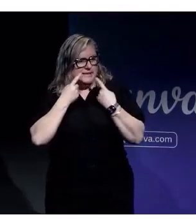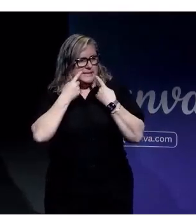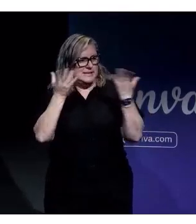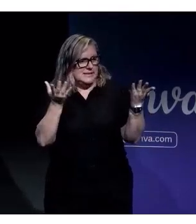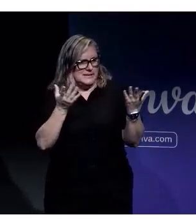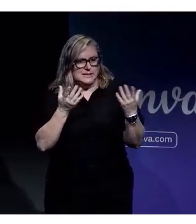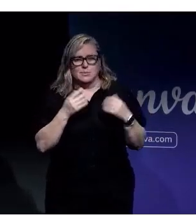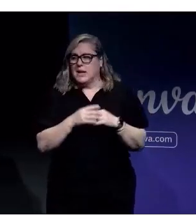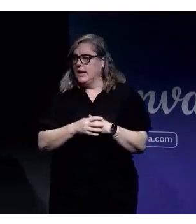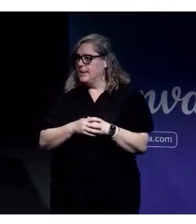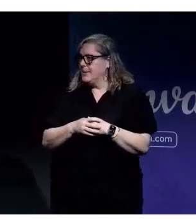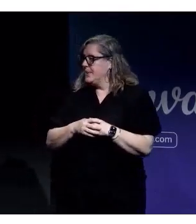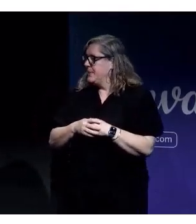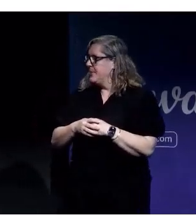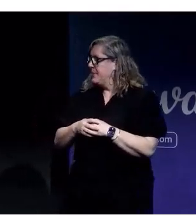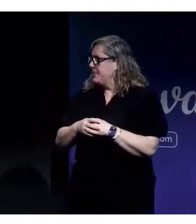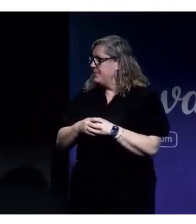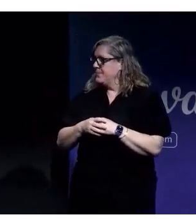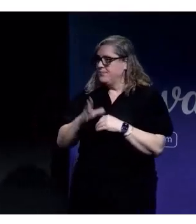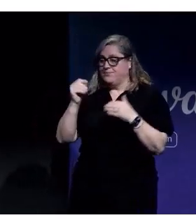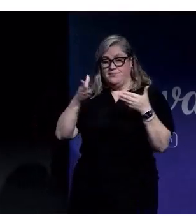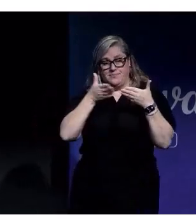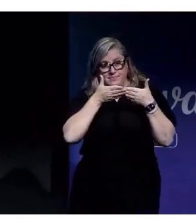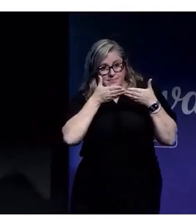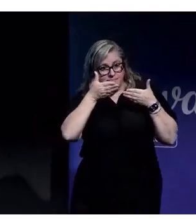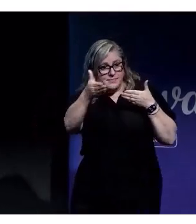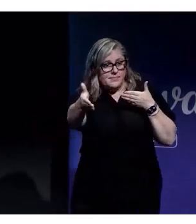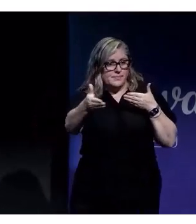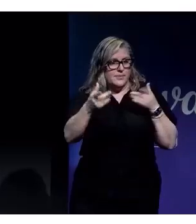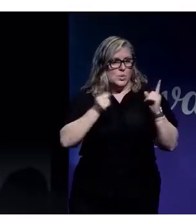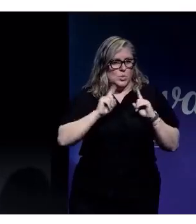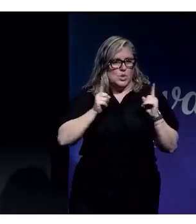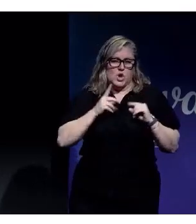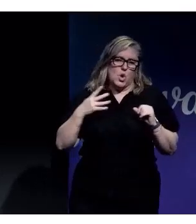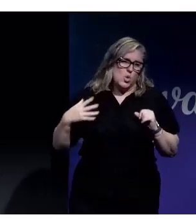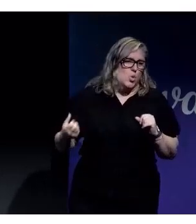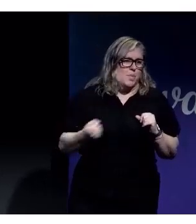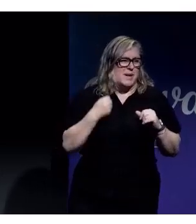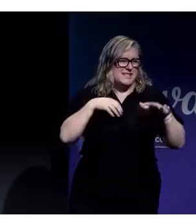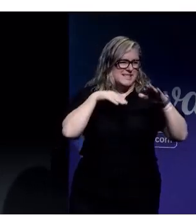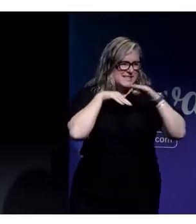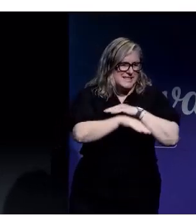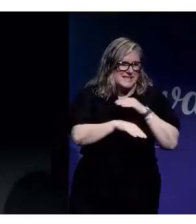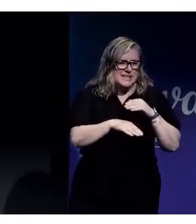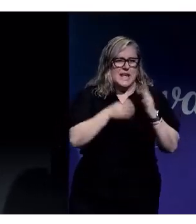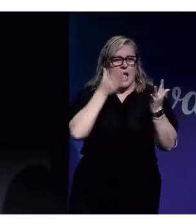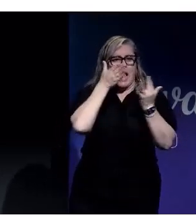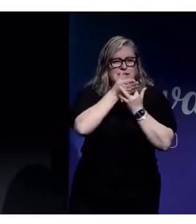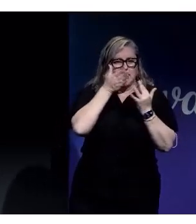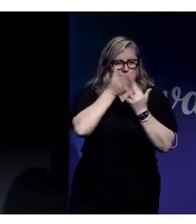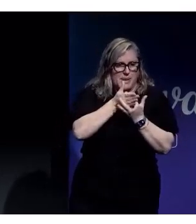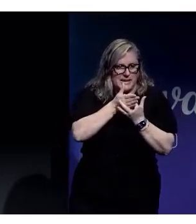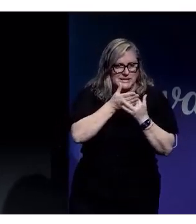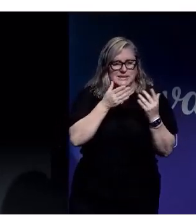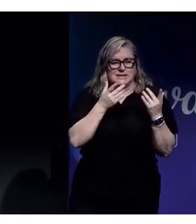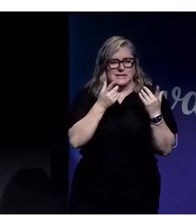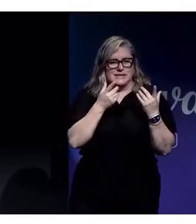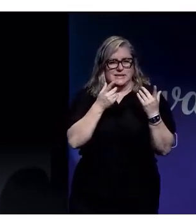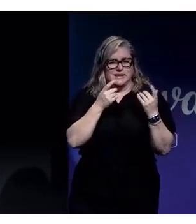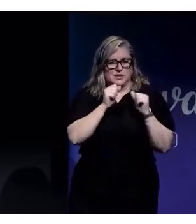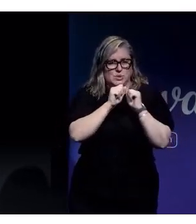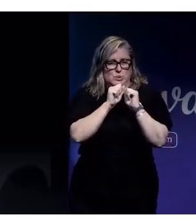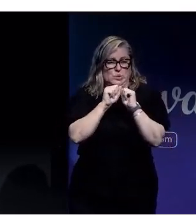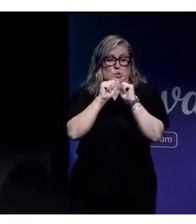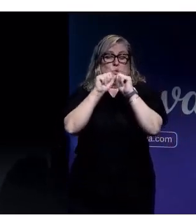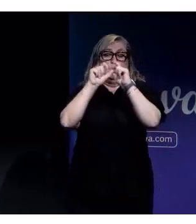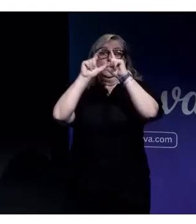settings. From here on, you have to go into accessibility settings to turn up your text size